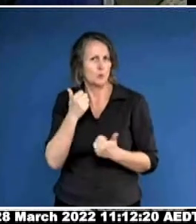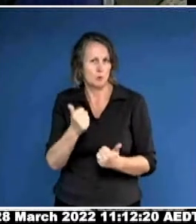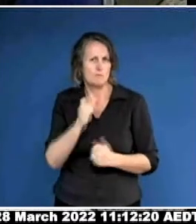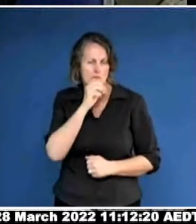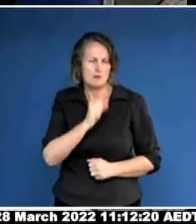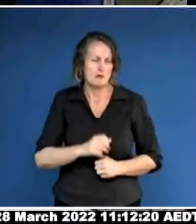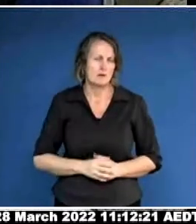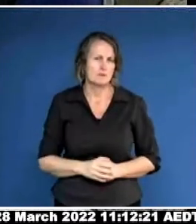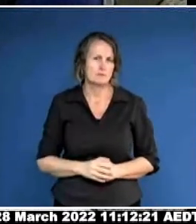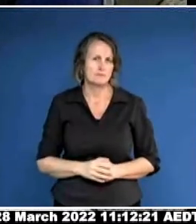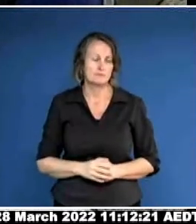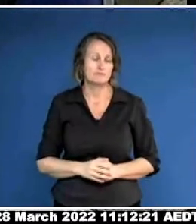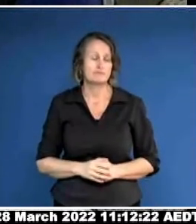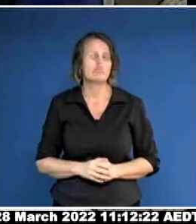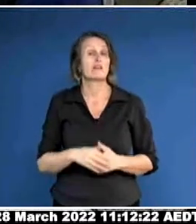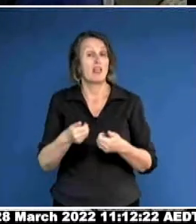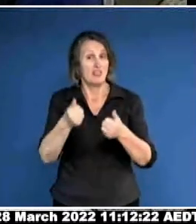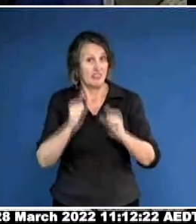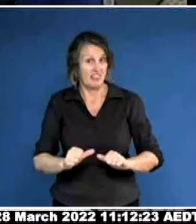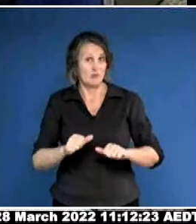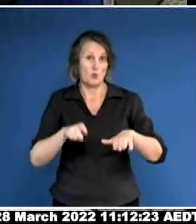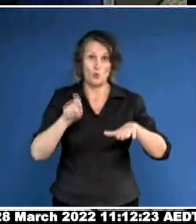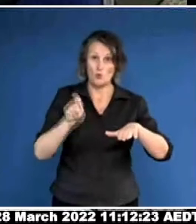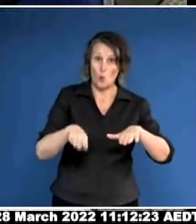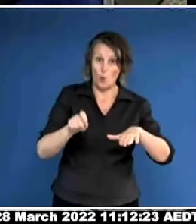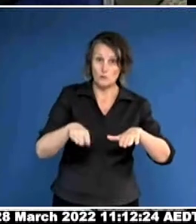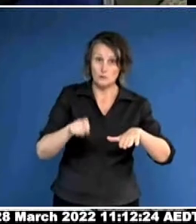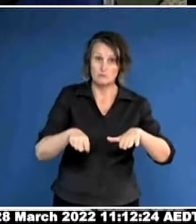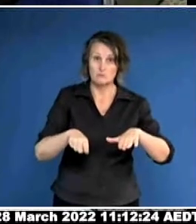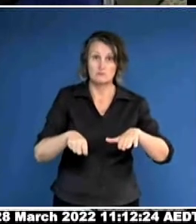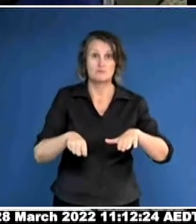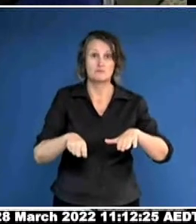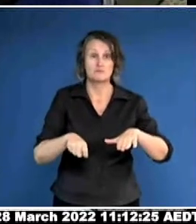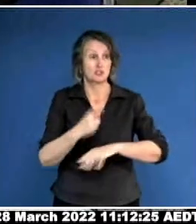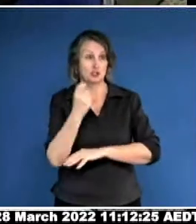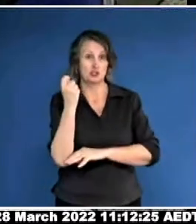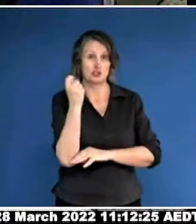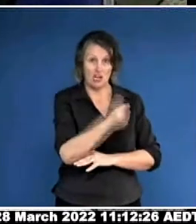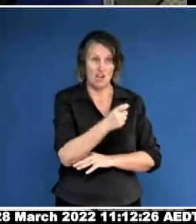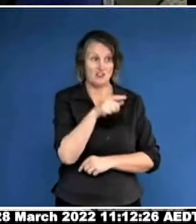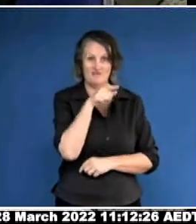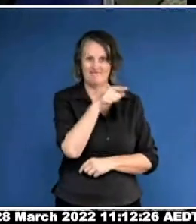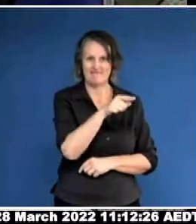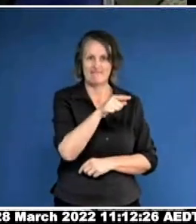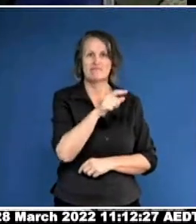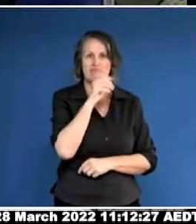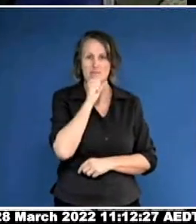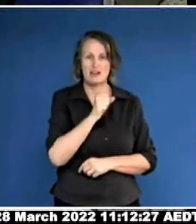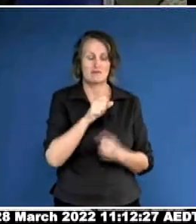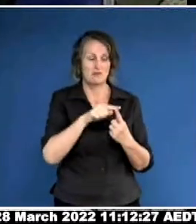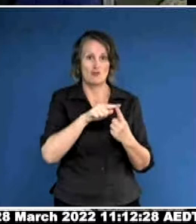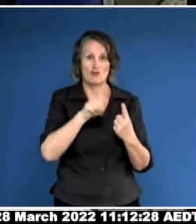We went to court. He was charged with multiple counts of rape, grievous bodily